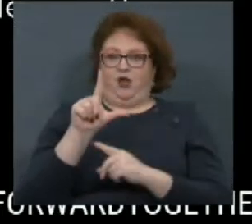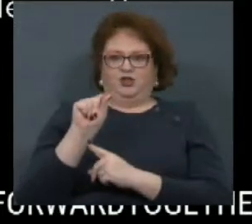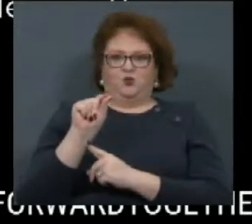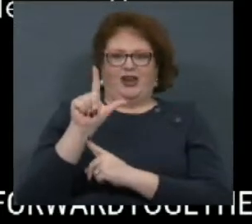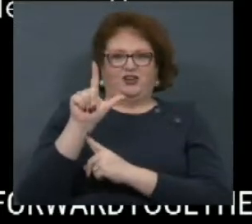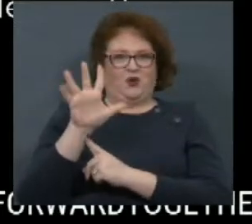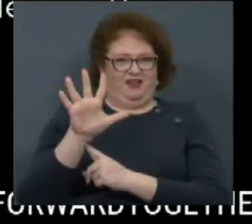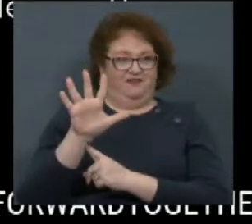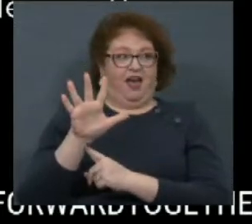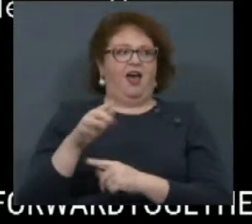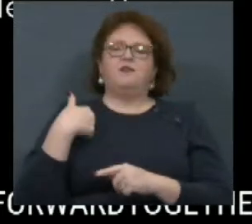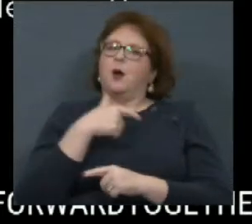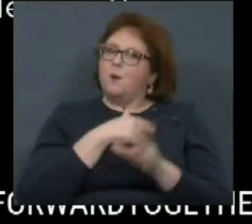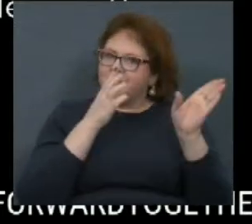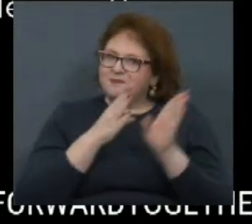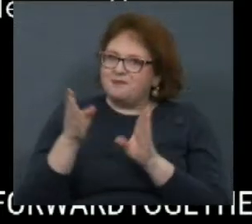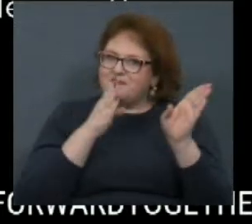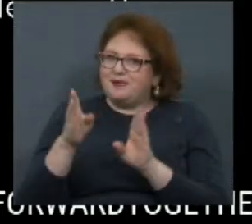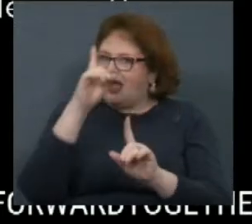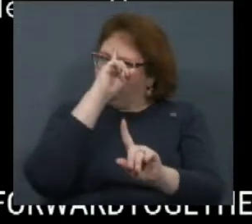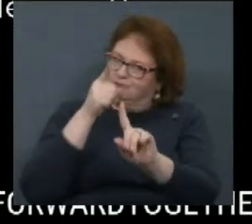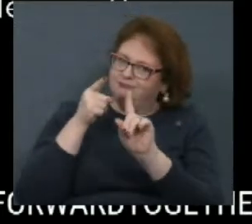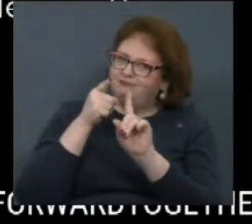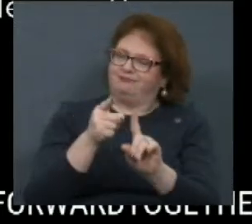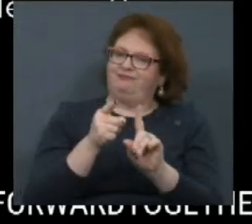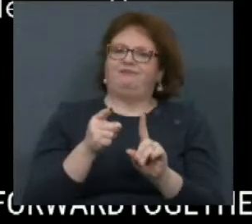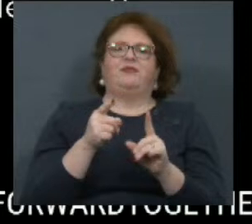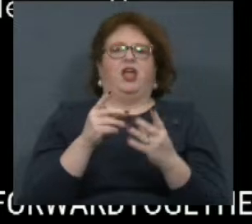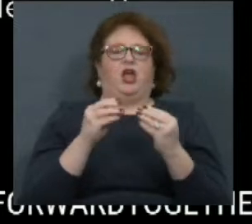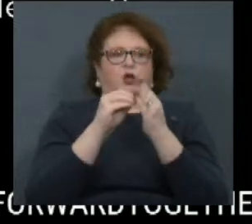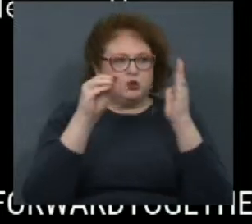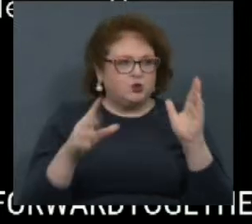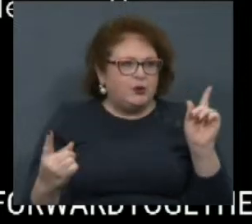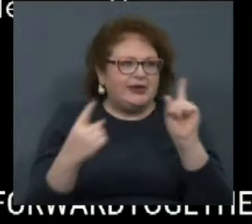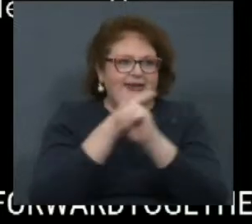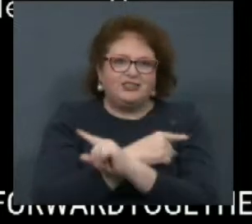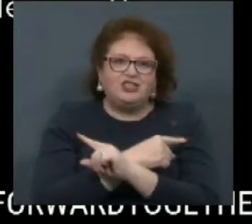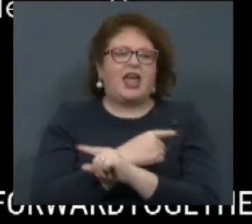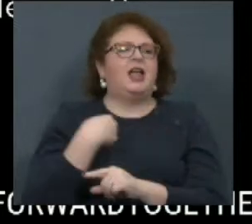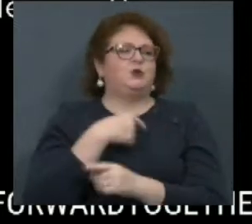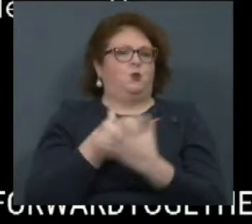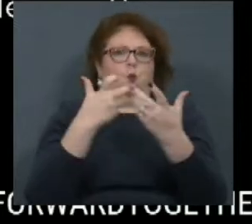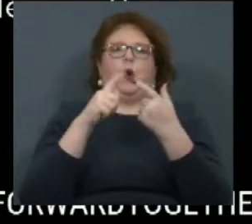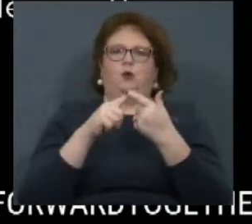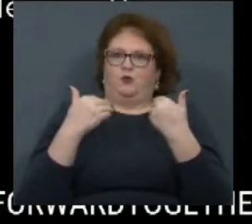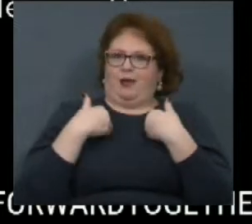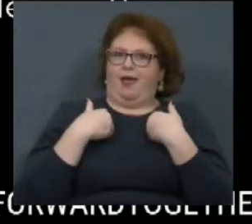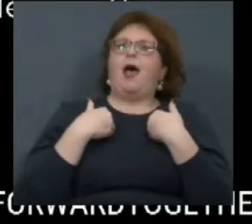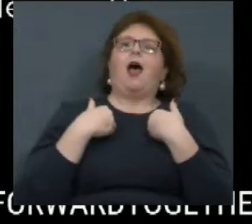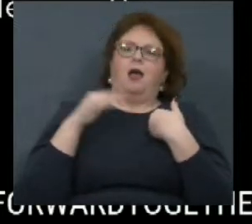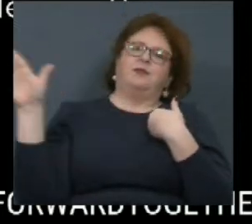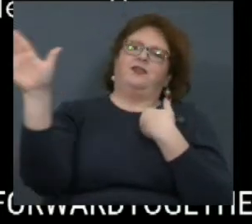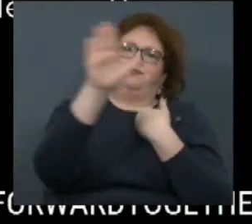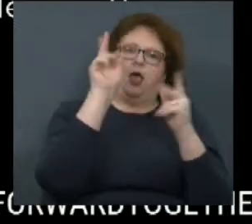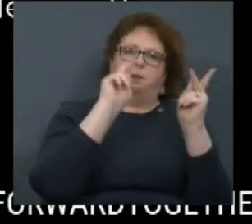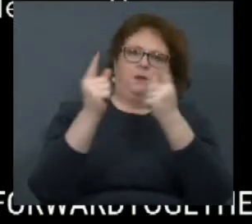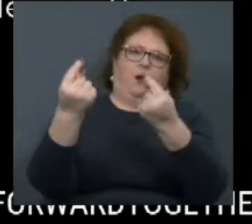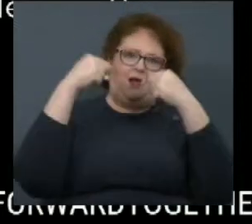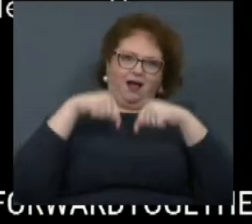can see we have plans for more student exchanges. We're going to be hosting people, exploring